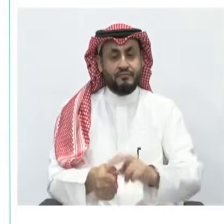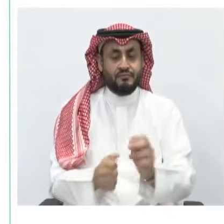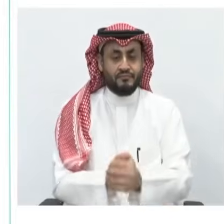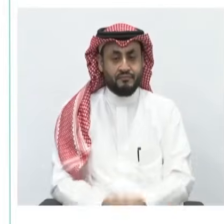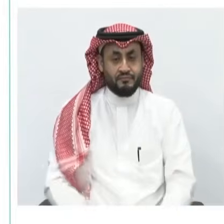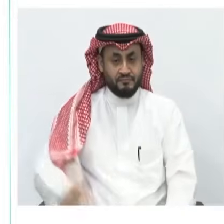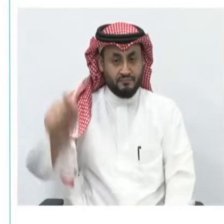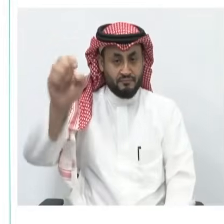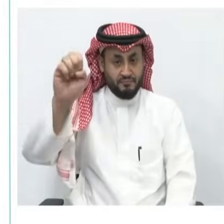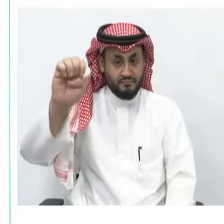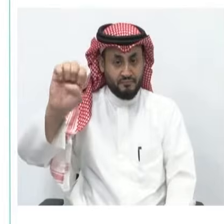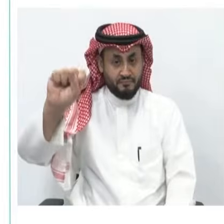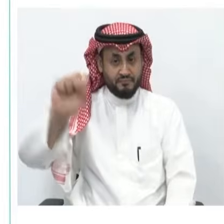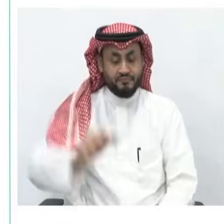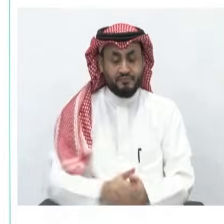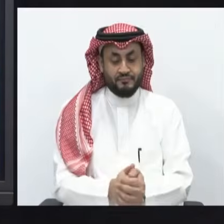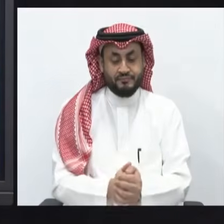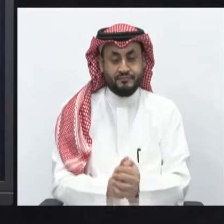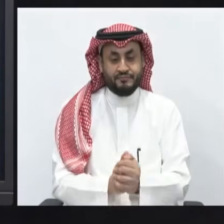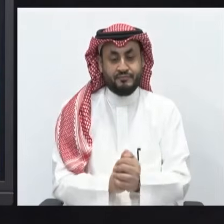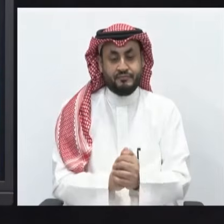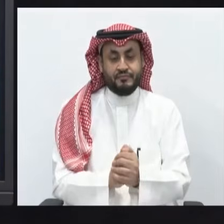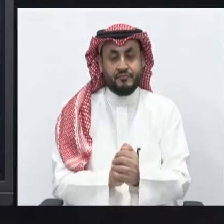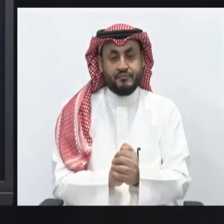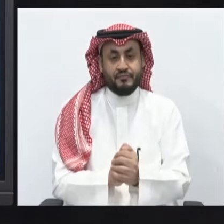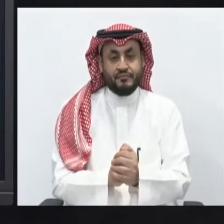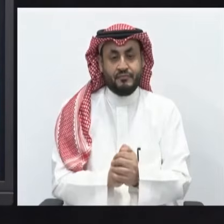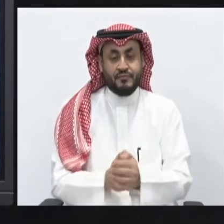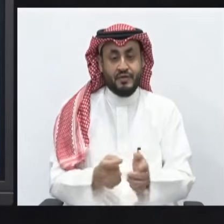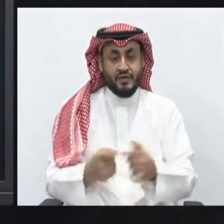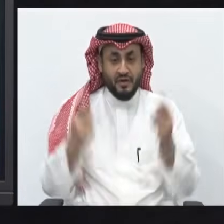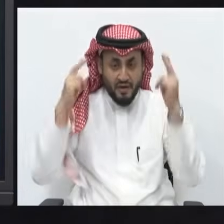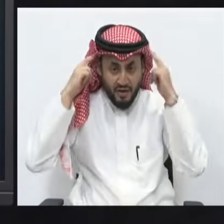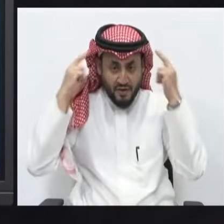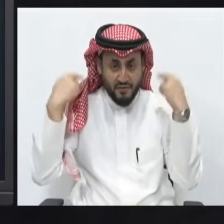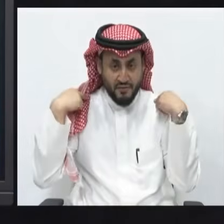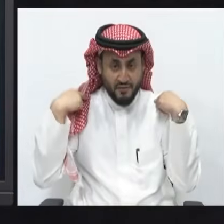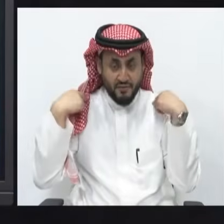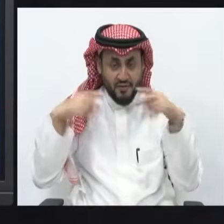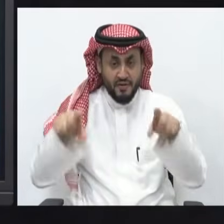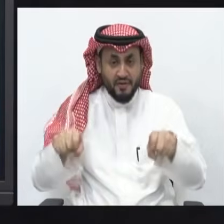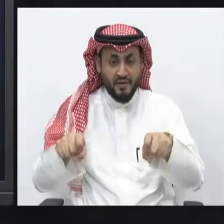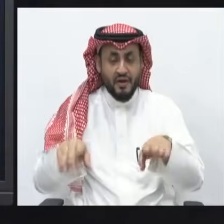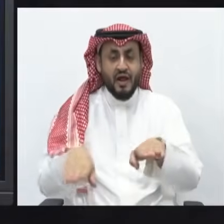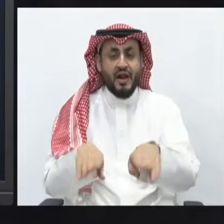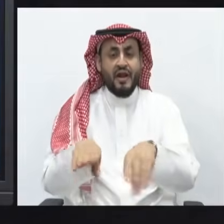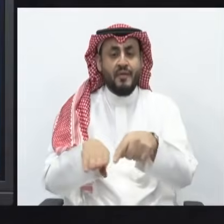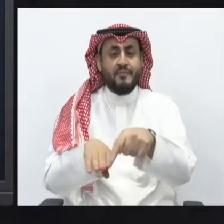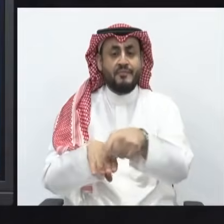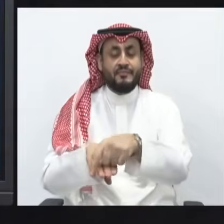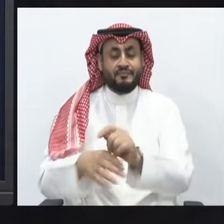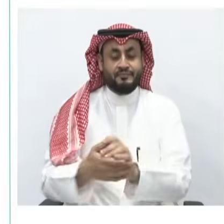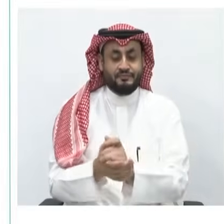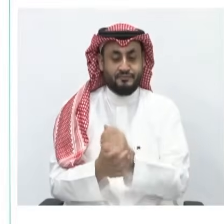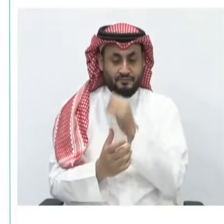Toes. So again, we have head, shoulders, knees, and toes. Perfect.